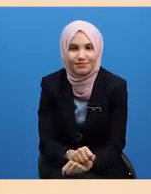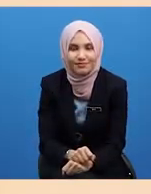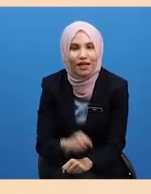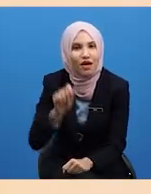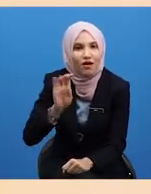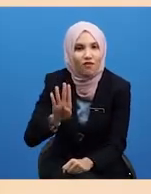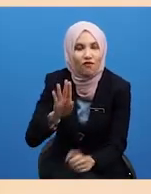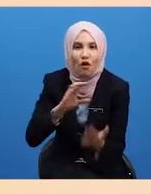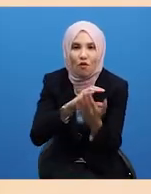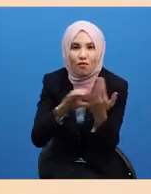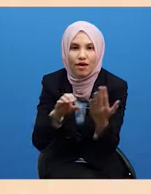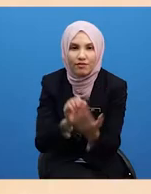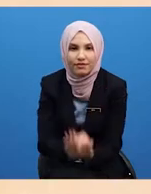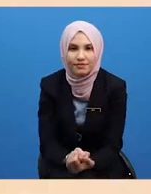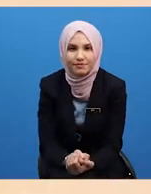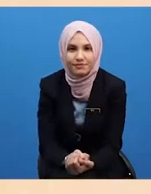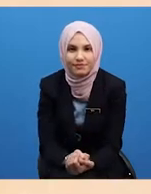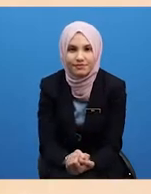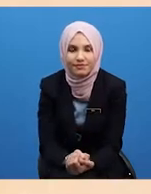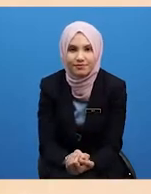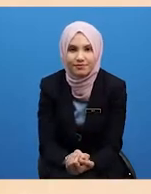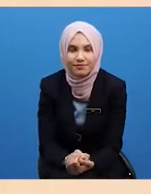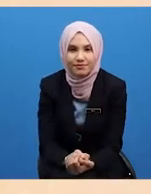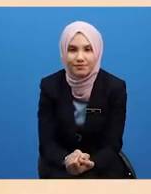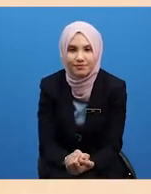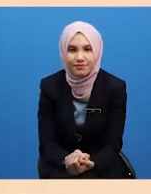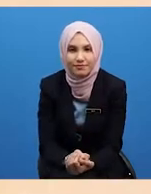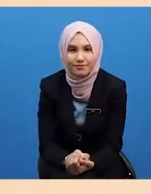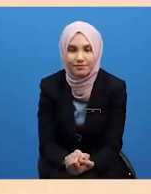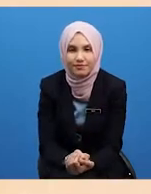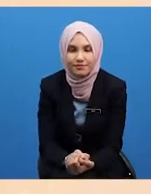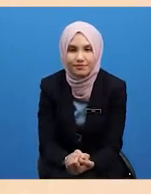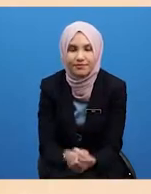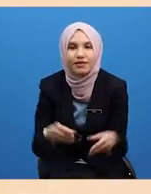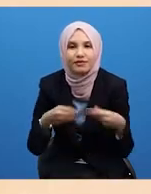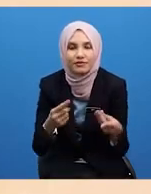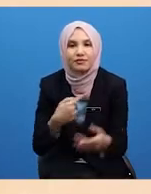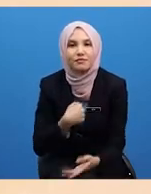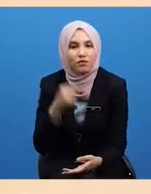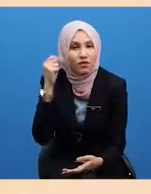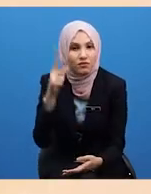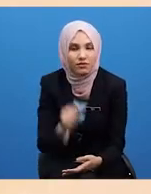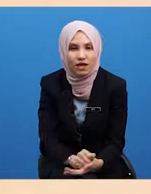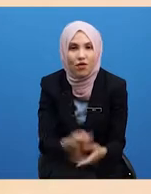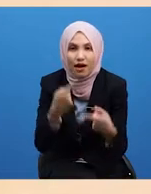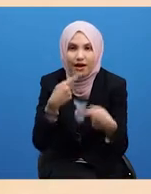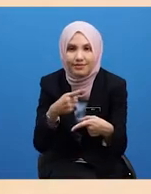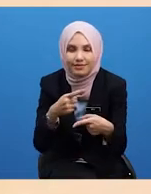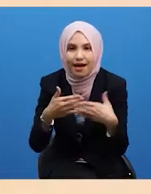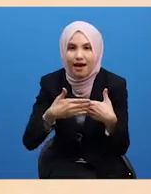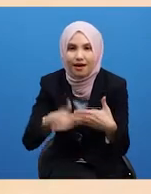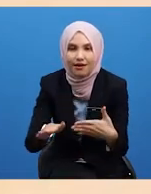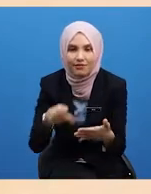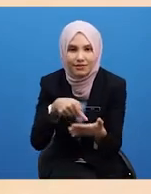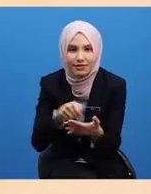So this is for paragraph 4. Now, tell me what you think of our answer after this.